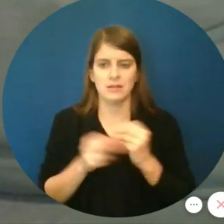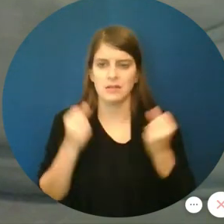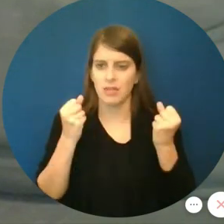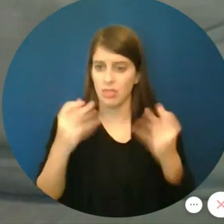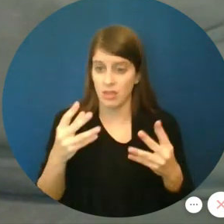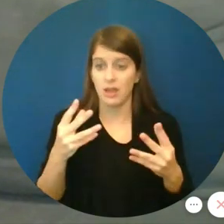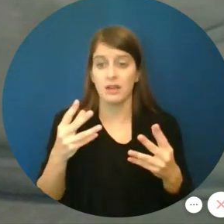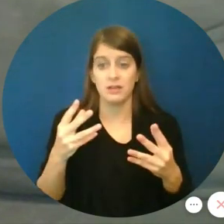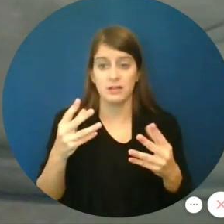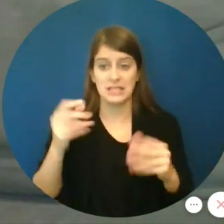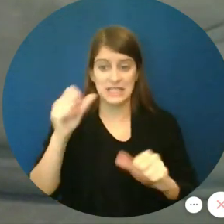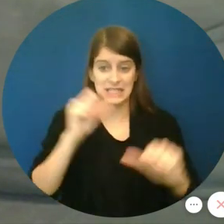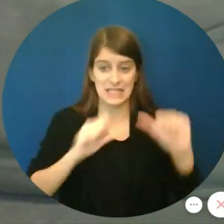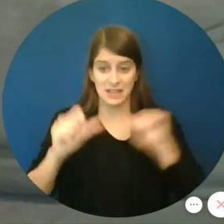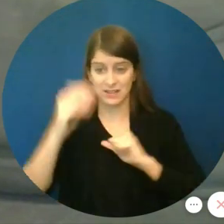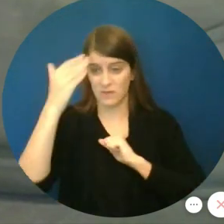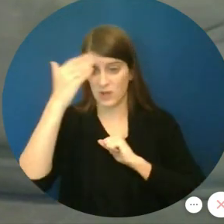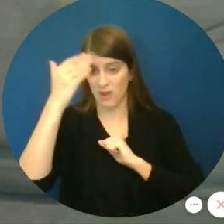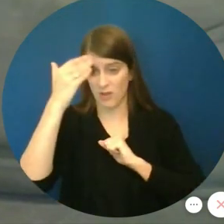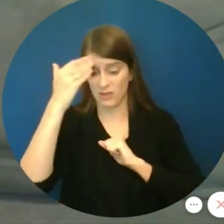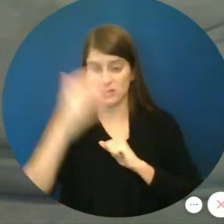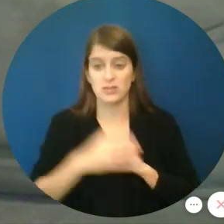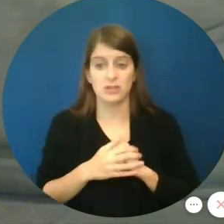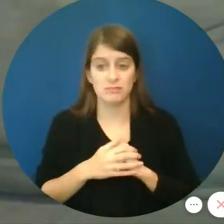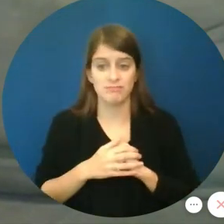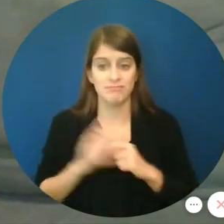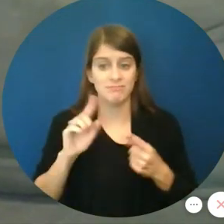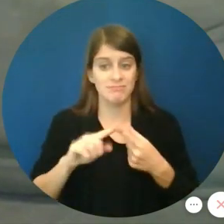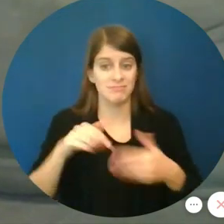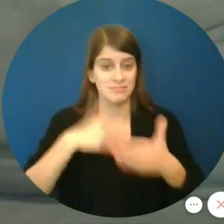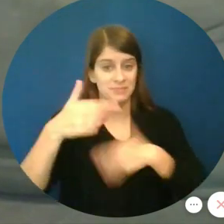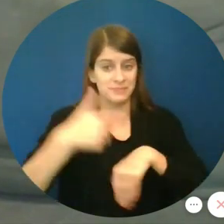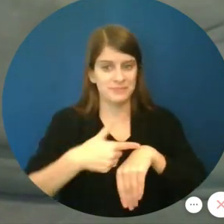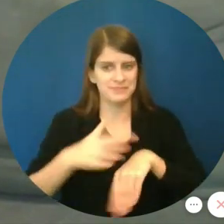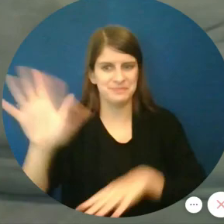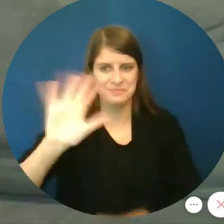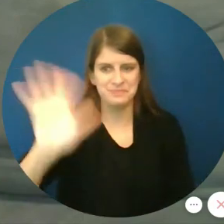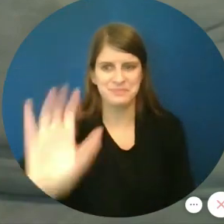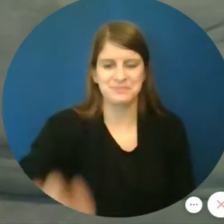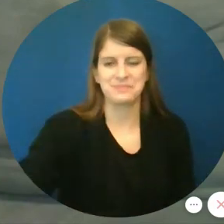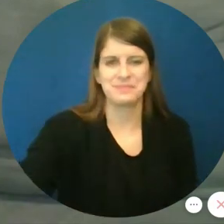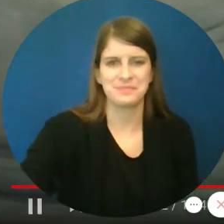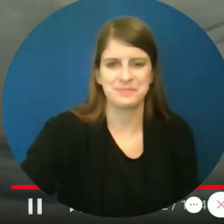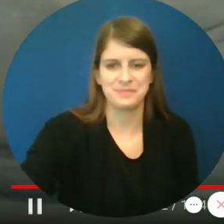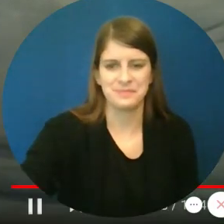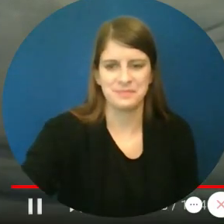of scientific knowledge. Until next time, have a terrific rest of your day.